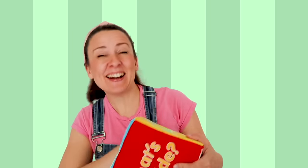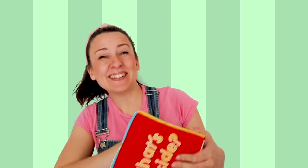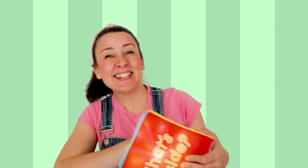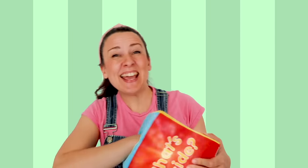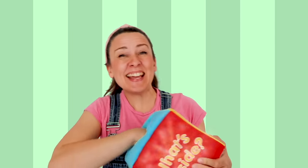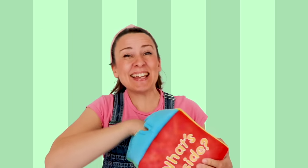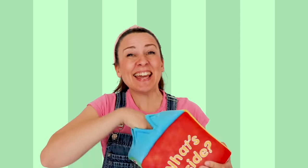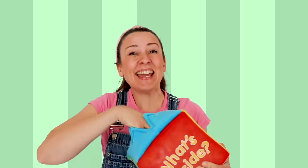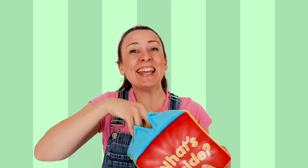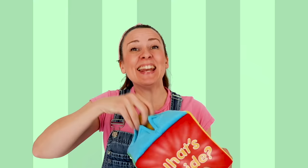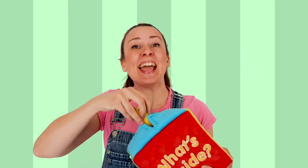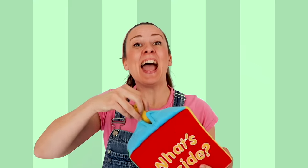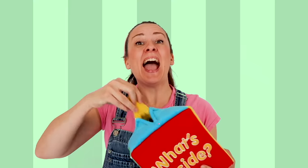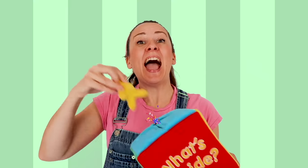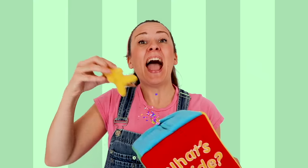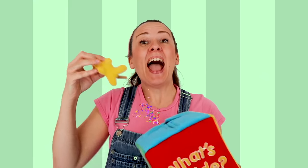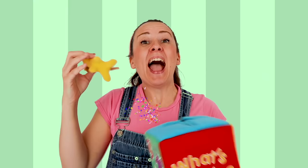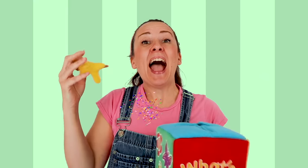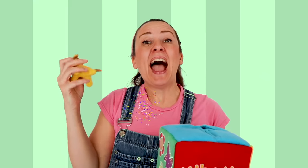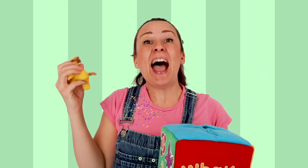Take it out, take it